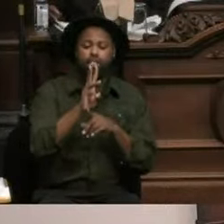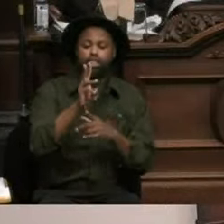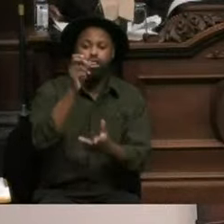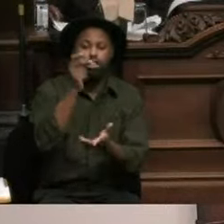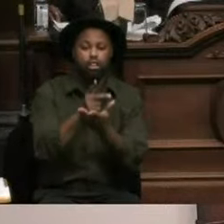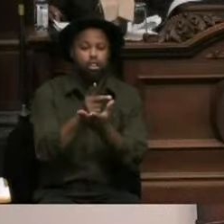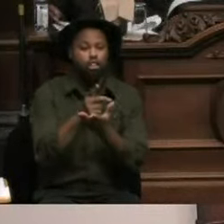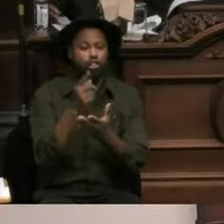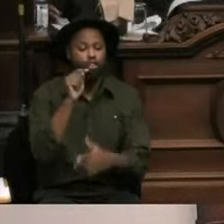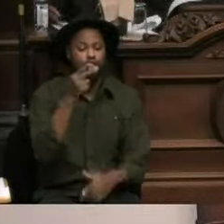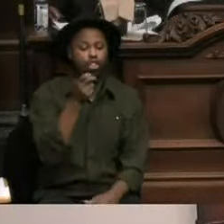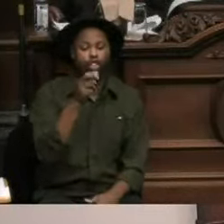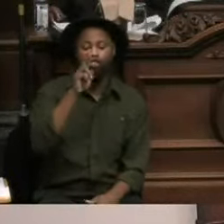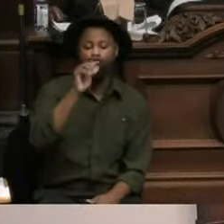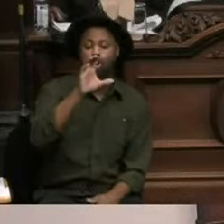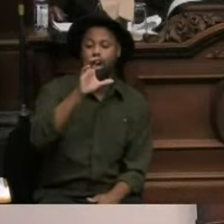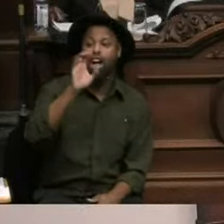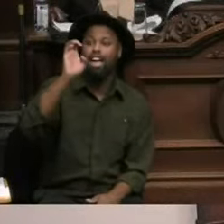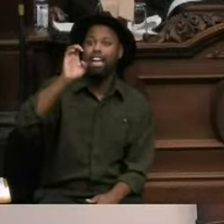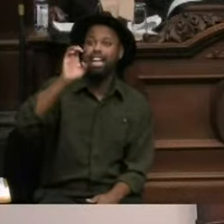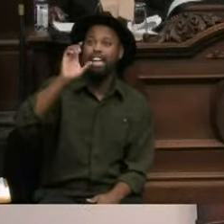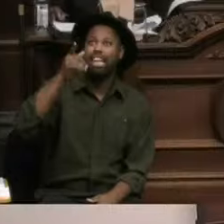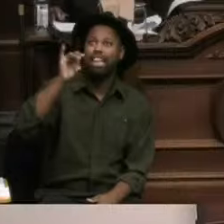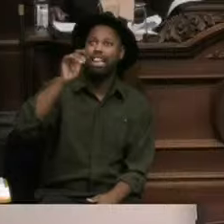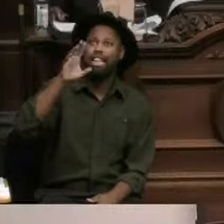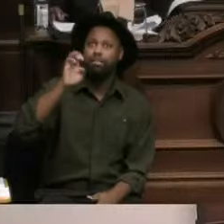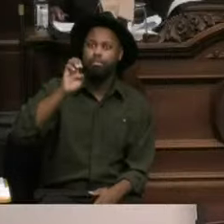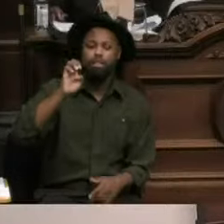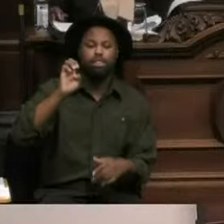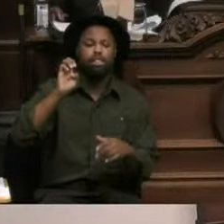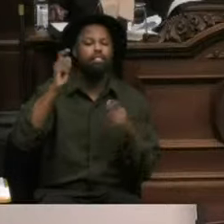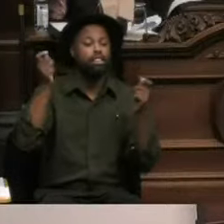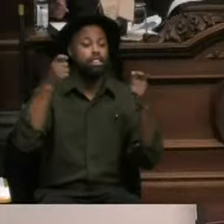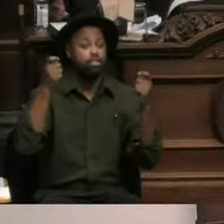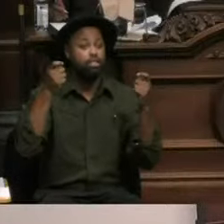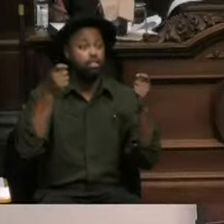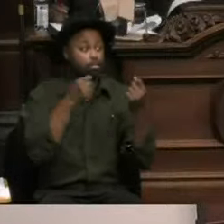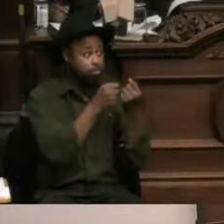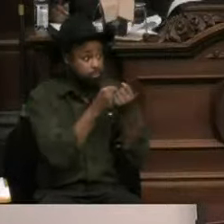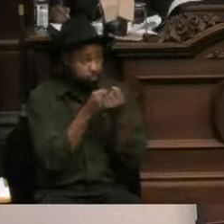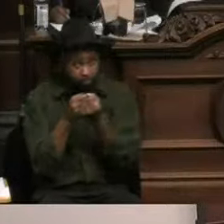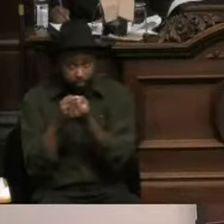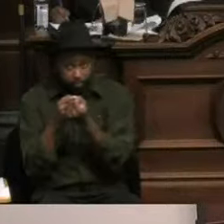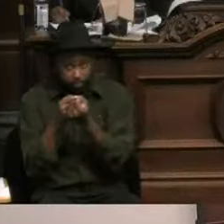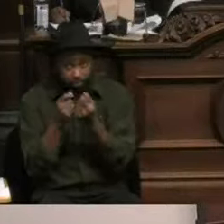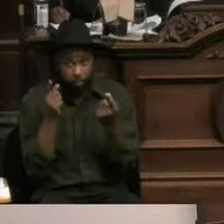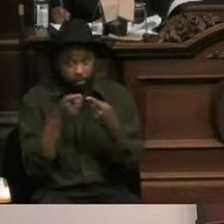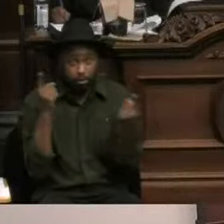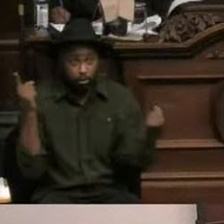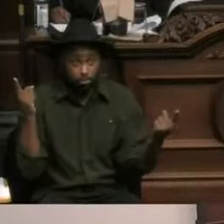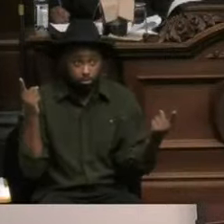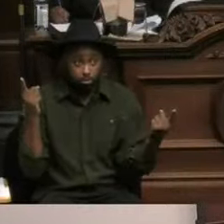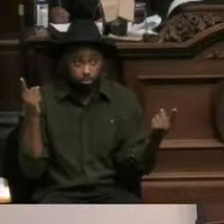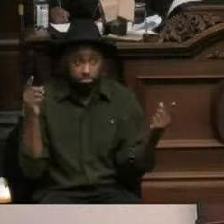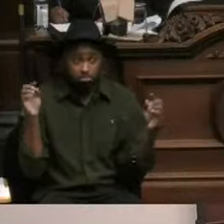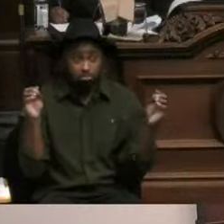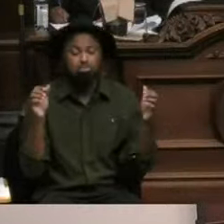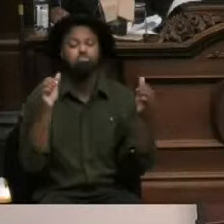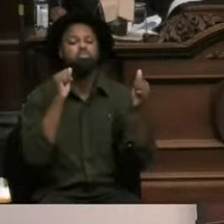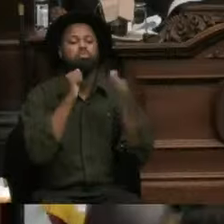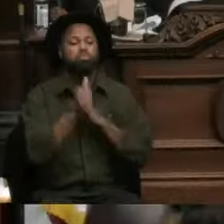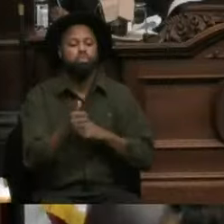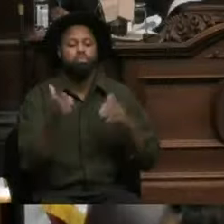Rock the Eclipse Festival. All in favor, please say aye. Aye. Aye. Any opposed? Motion